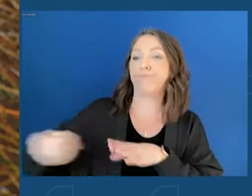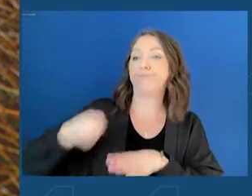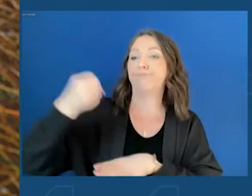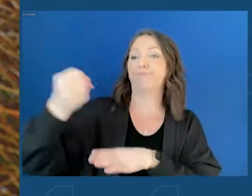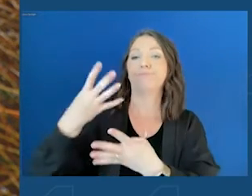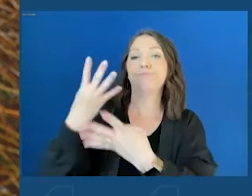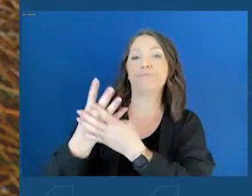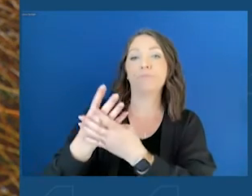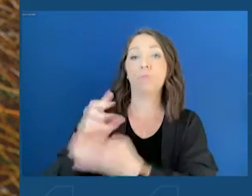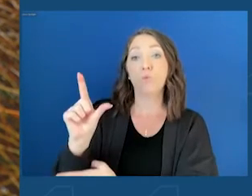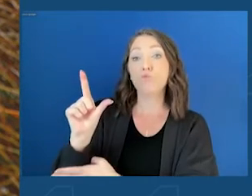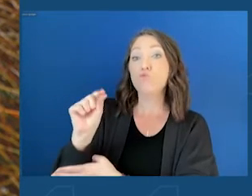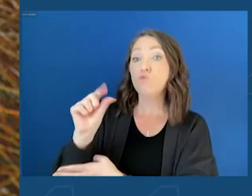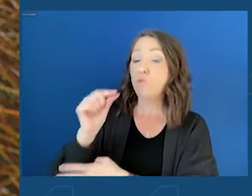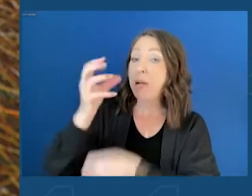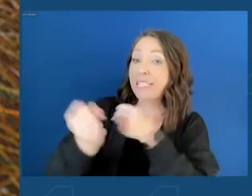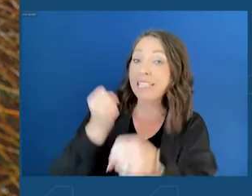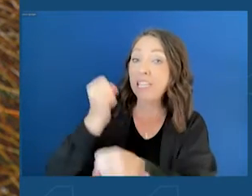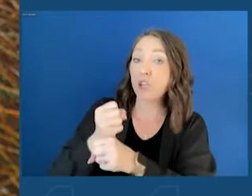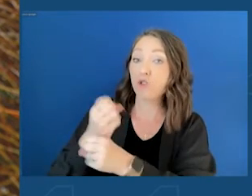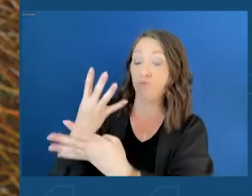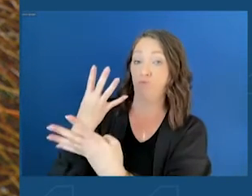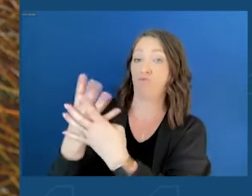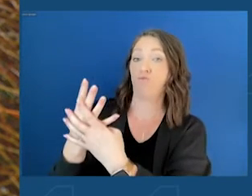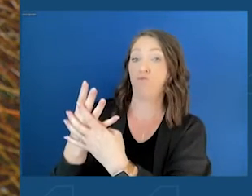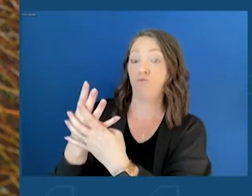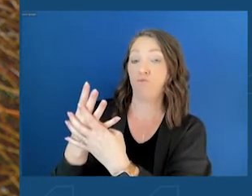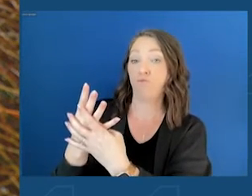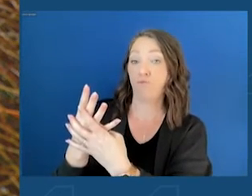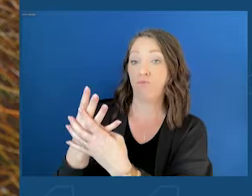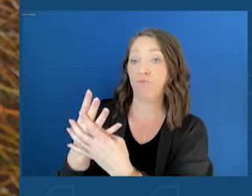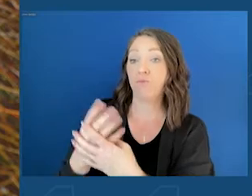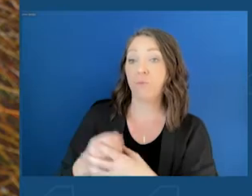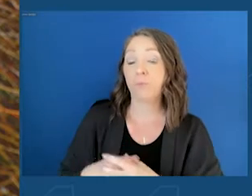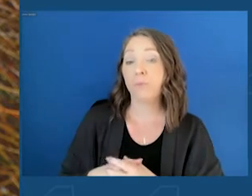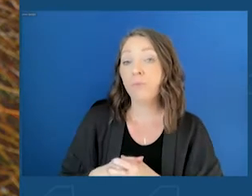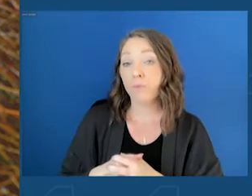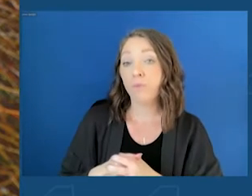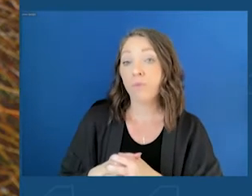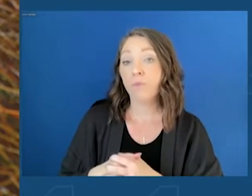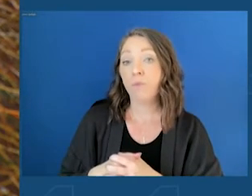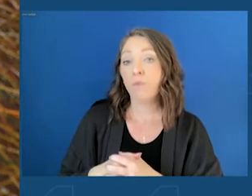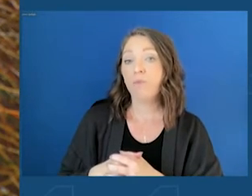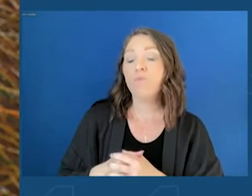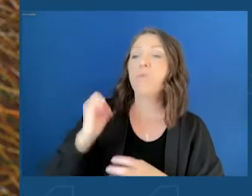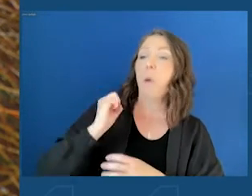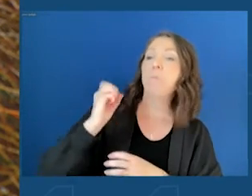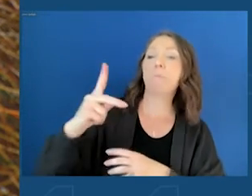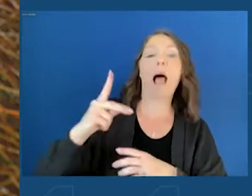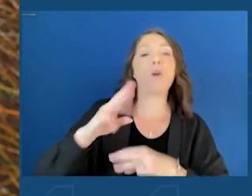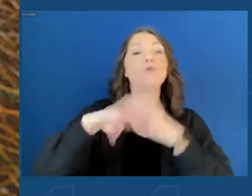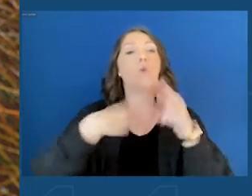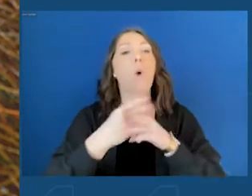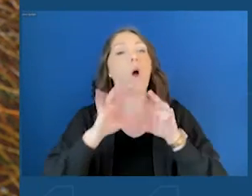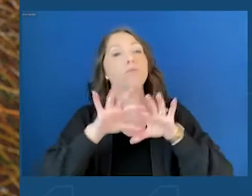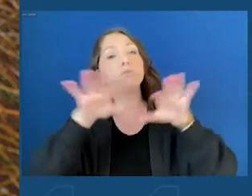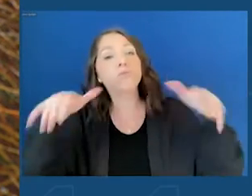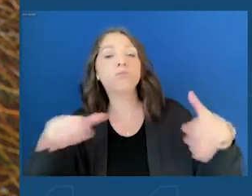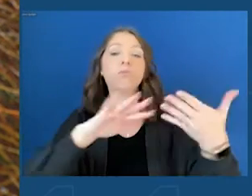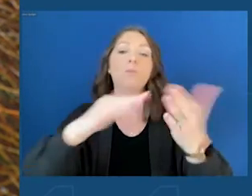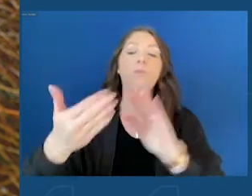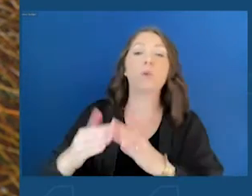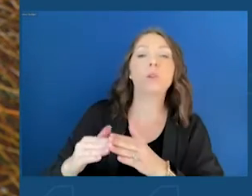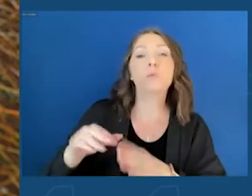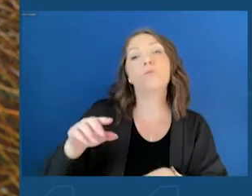20 years for that crime. You go back out, you're in our community, you're